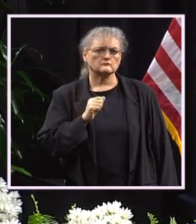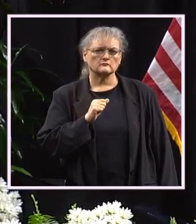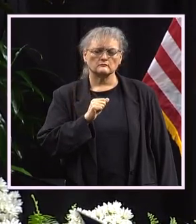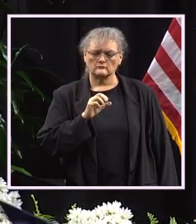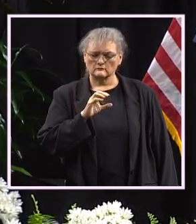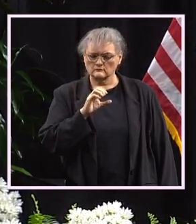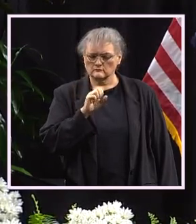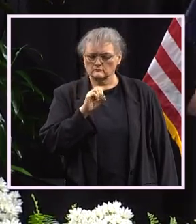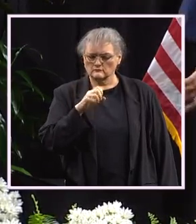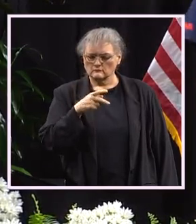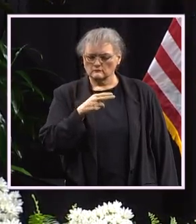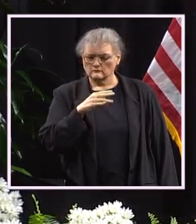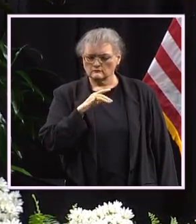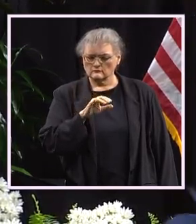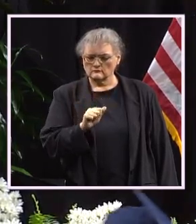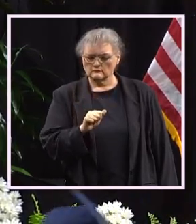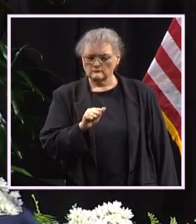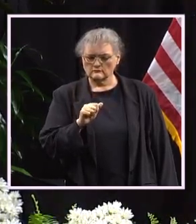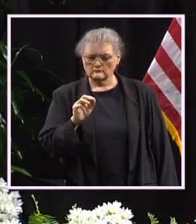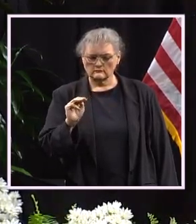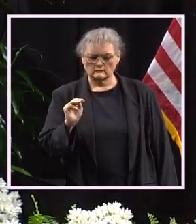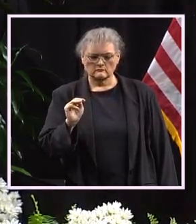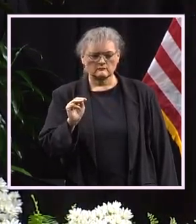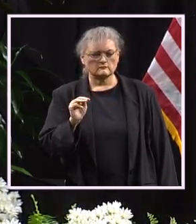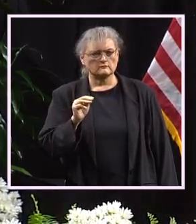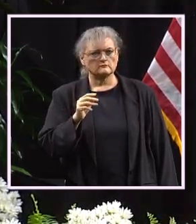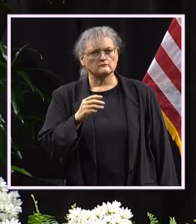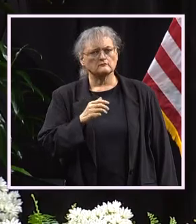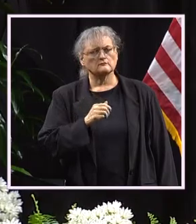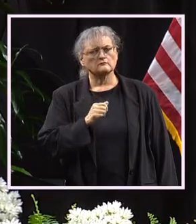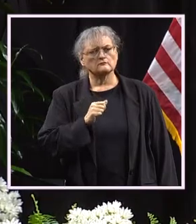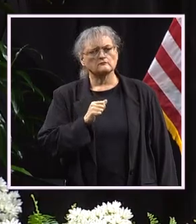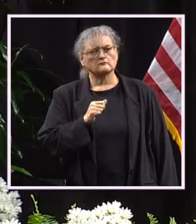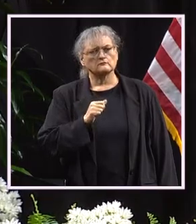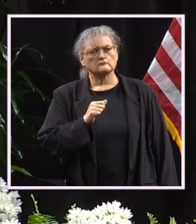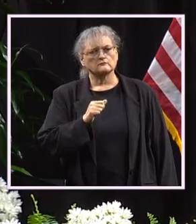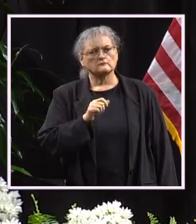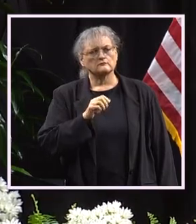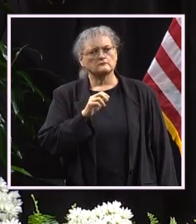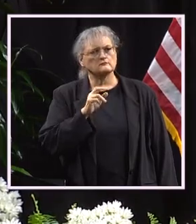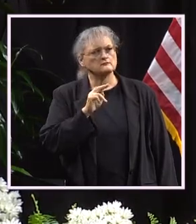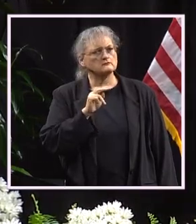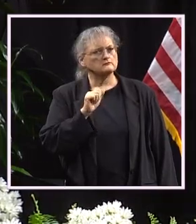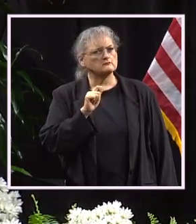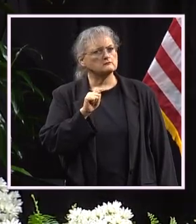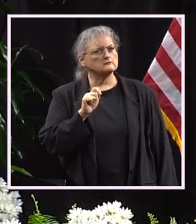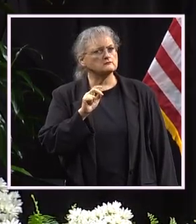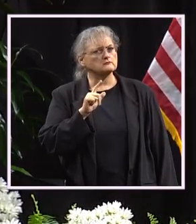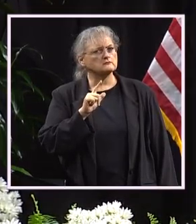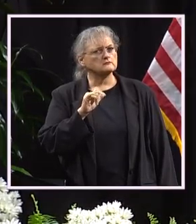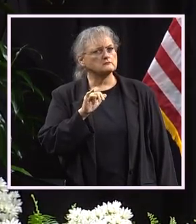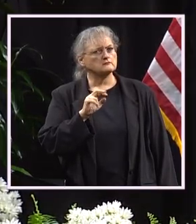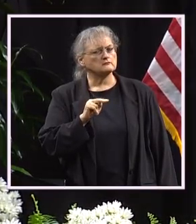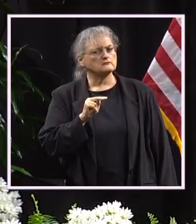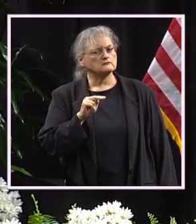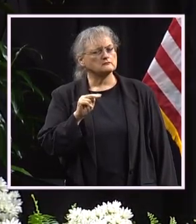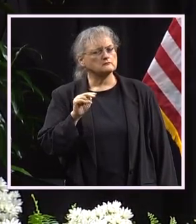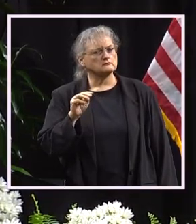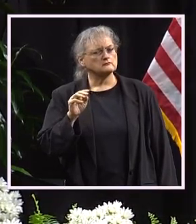Sofia Briñones Martinez, summa cum laude. Madeline Elise Cole, Master of Arts.